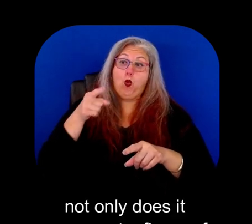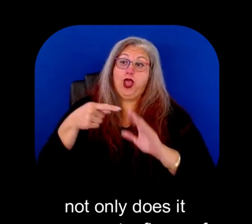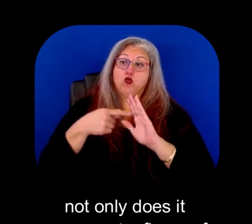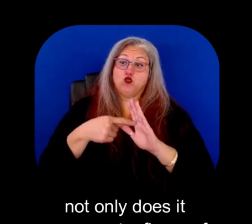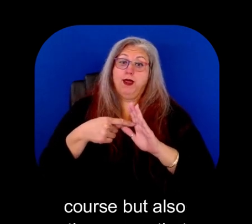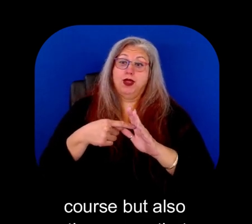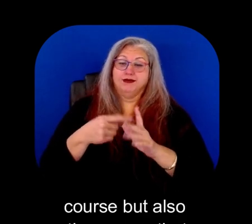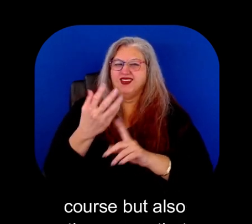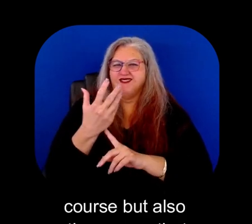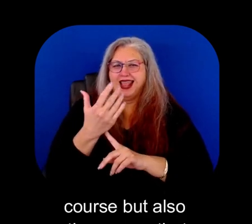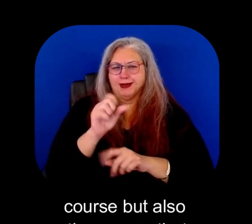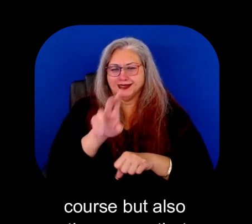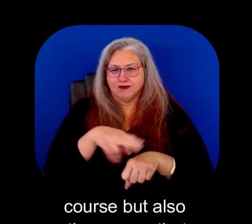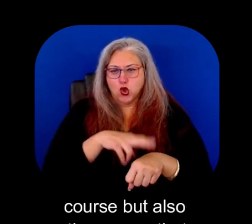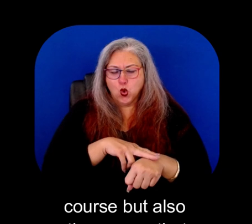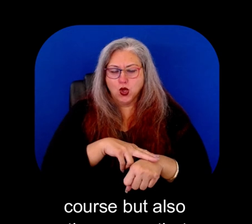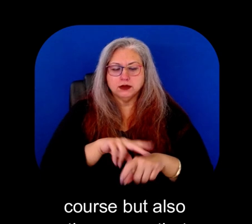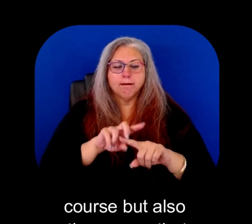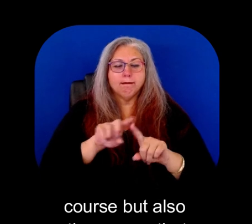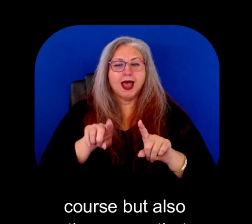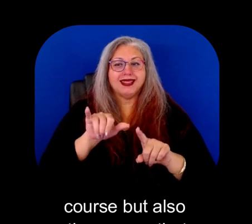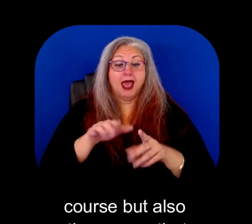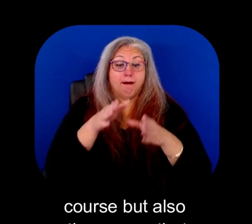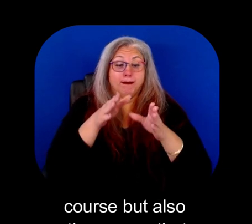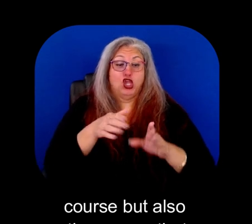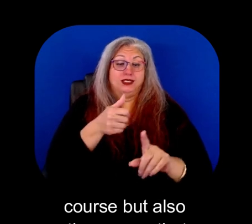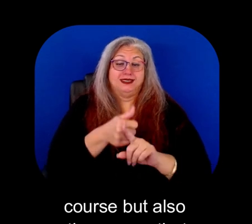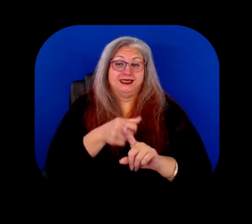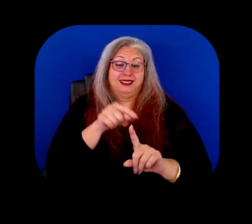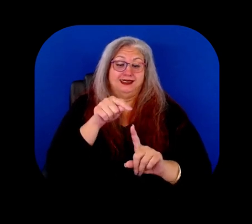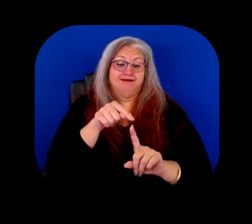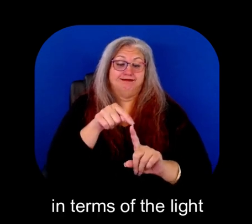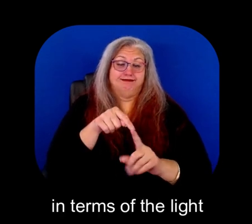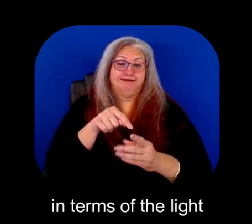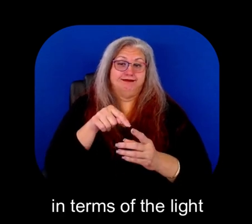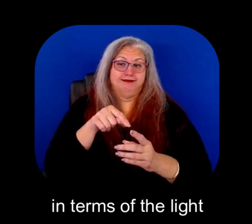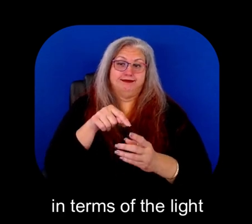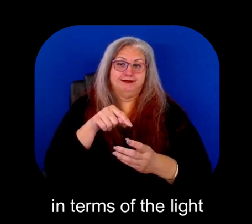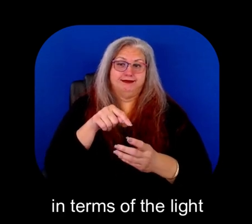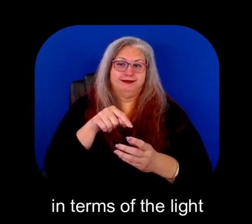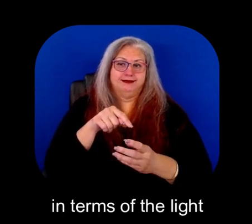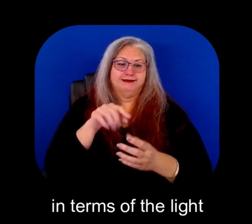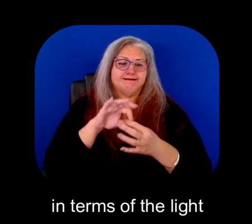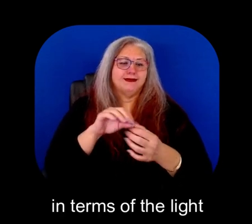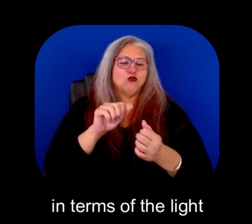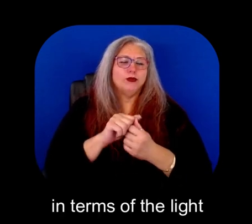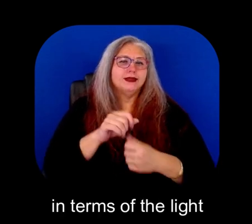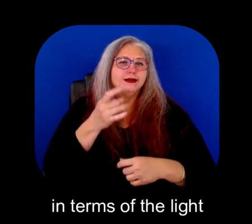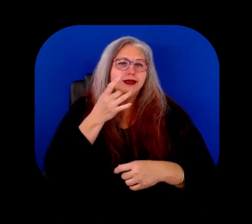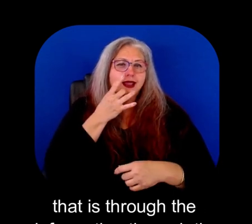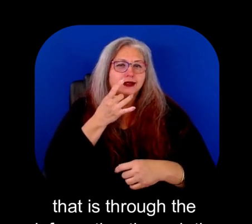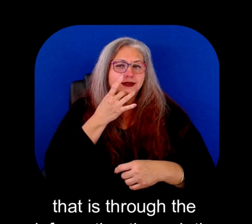a flame, of course, but also the person that in terms of the